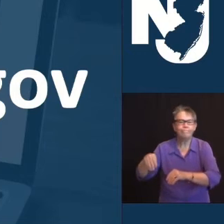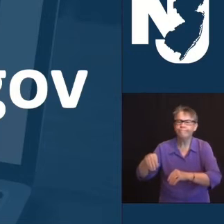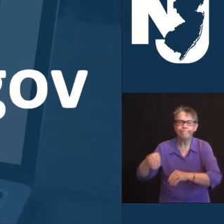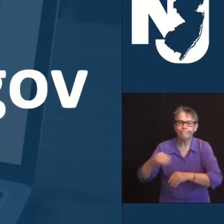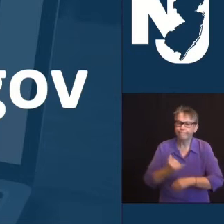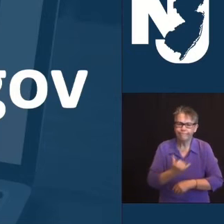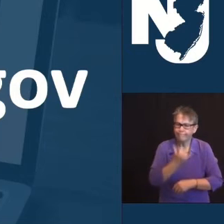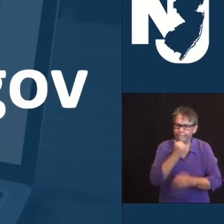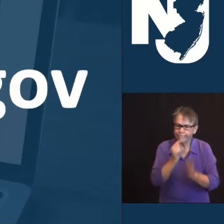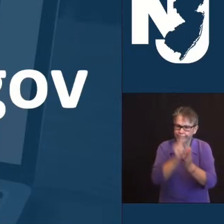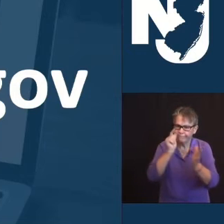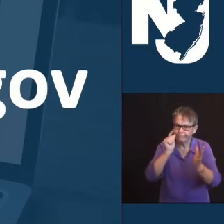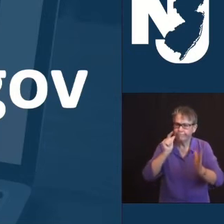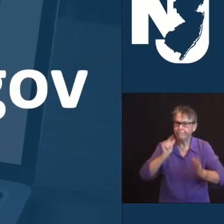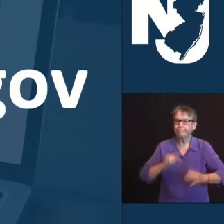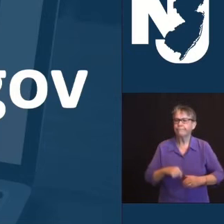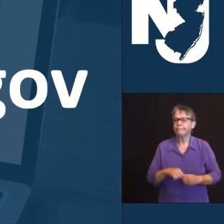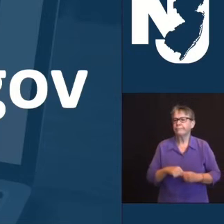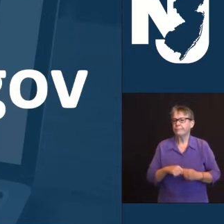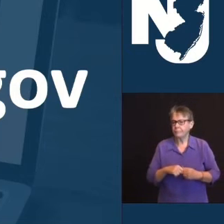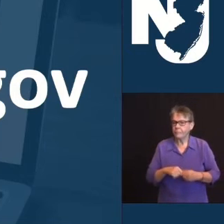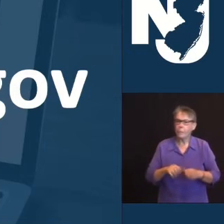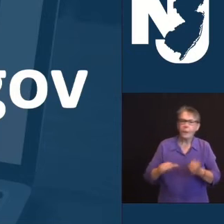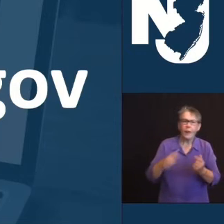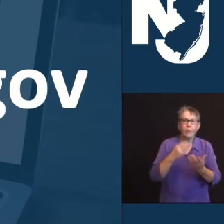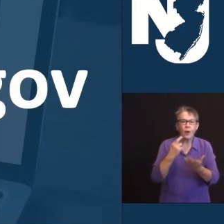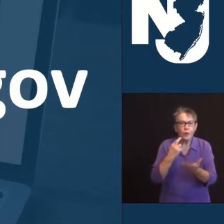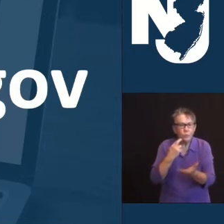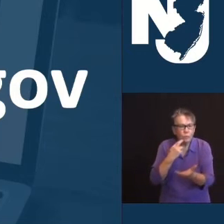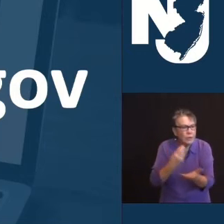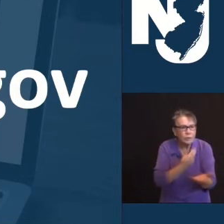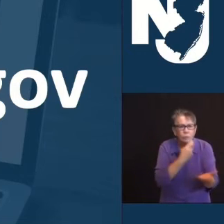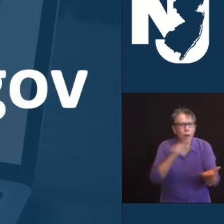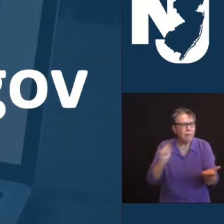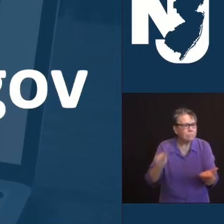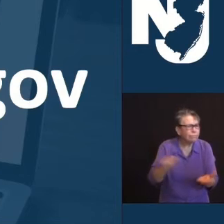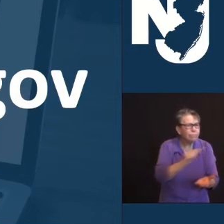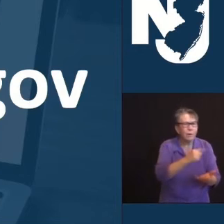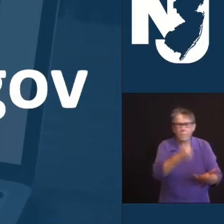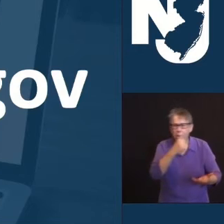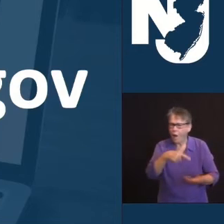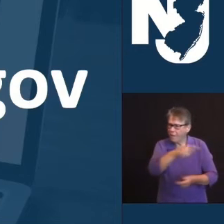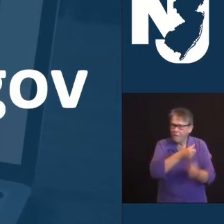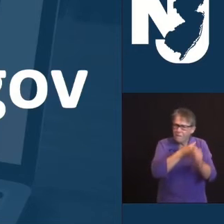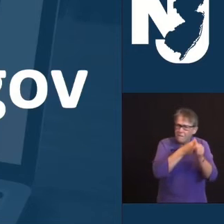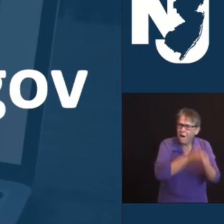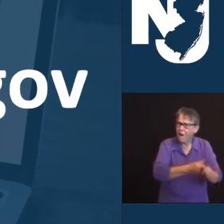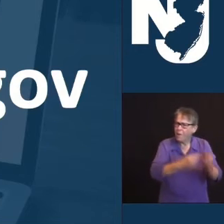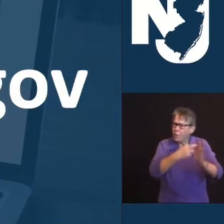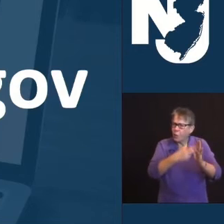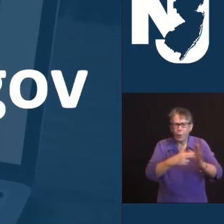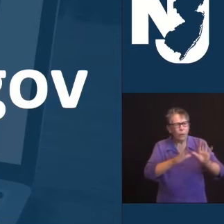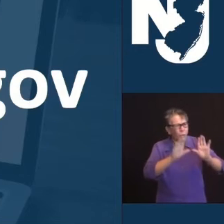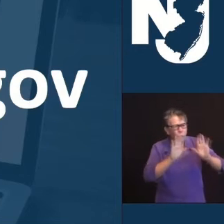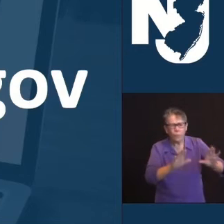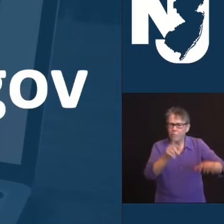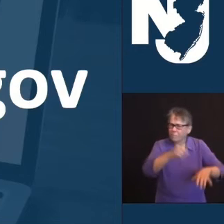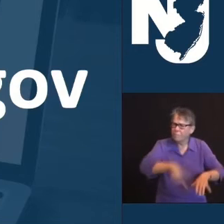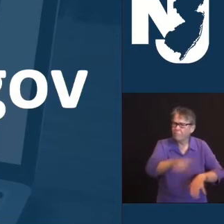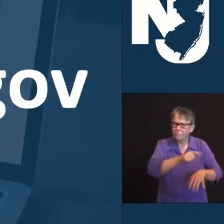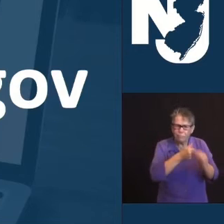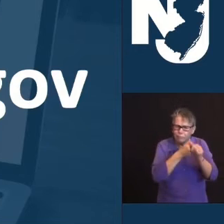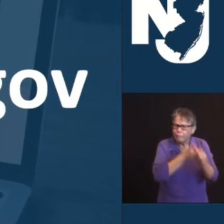to ensure that our communities stay safe. Every day, countless restaurants and businesses are doing everything that this